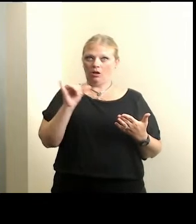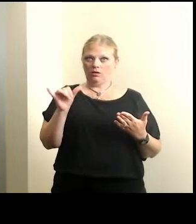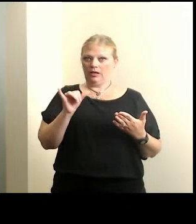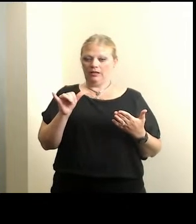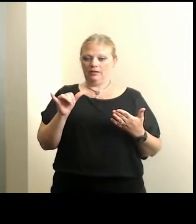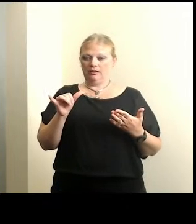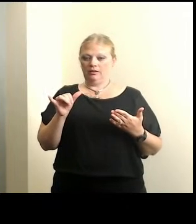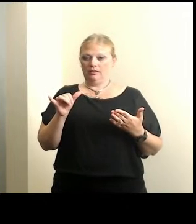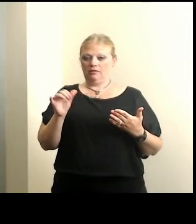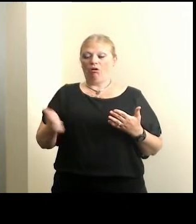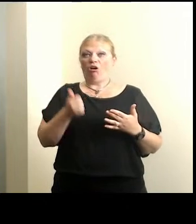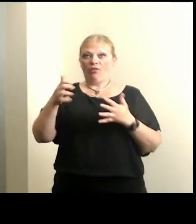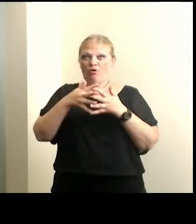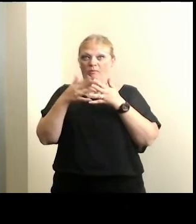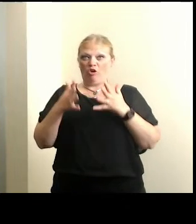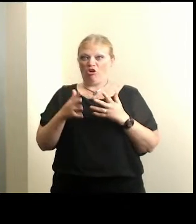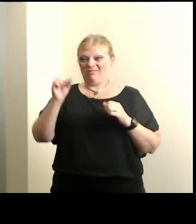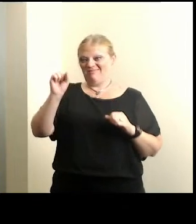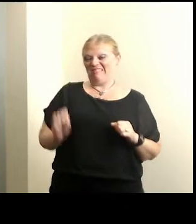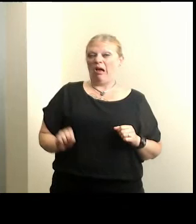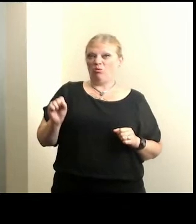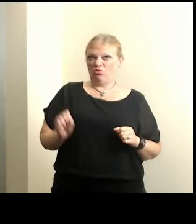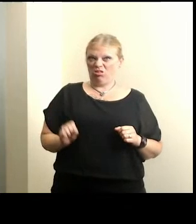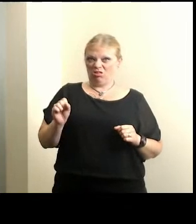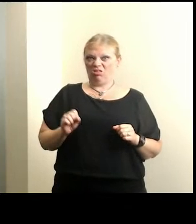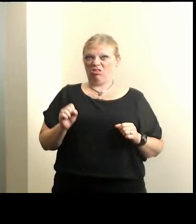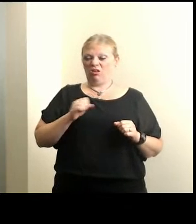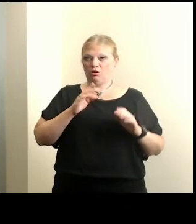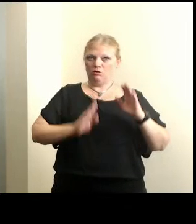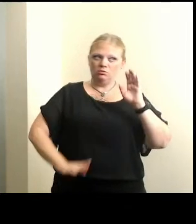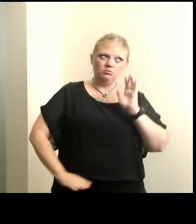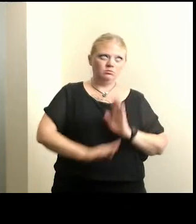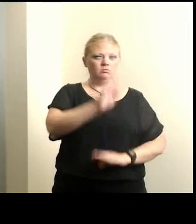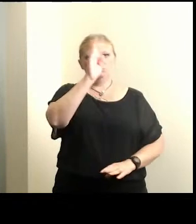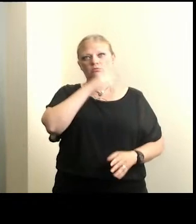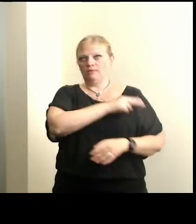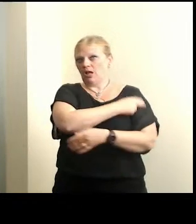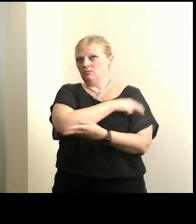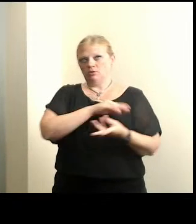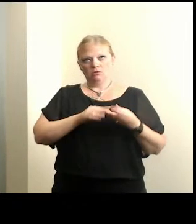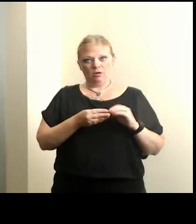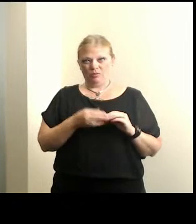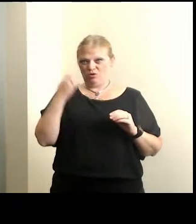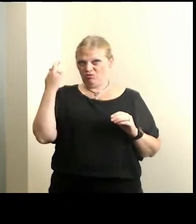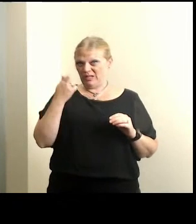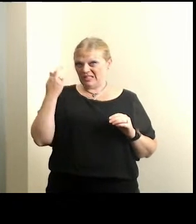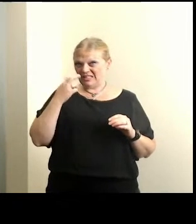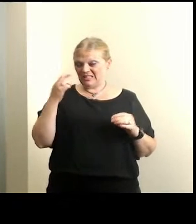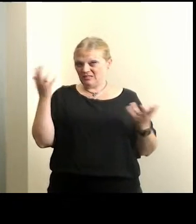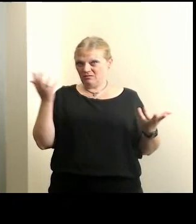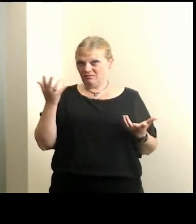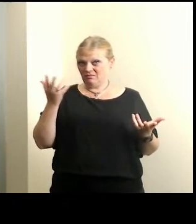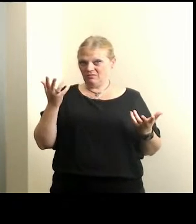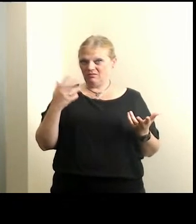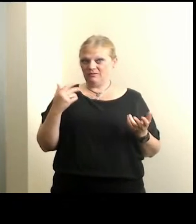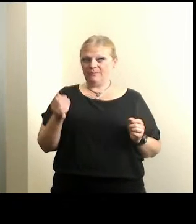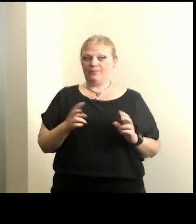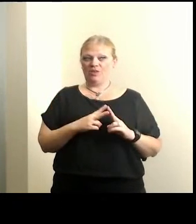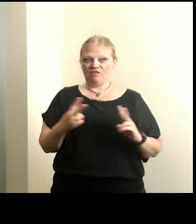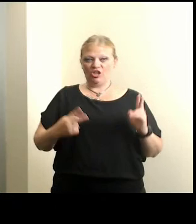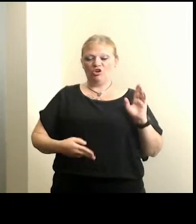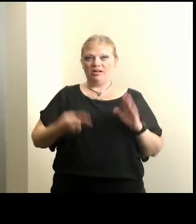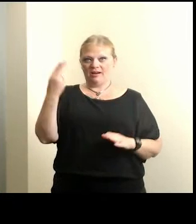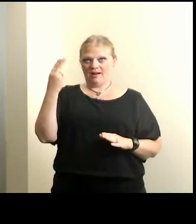fellow Americans down south where you'd see a big jump up in those hospitalization numbers. And the reason is because we have a very